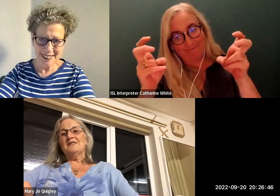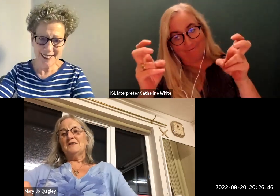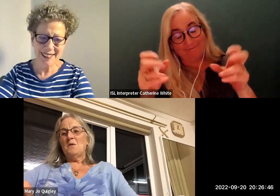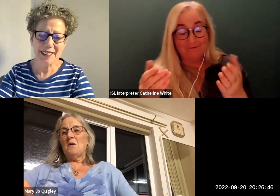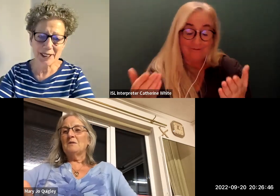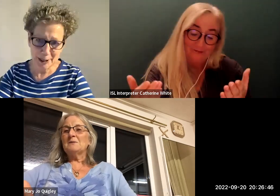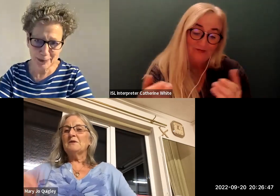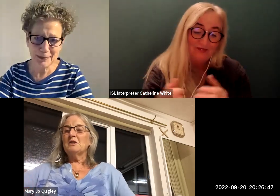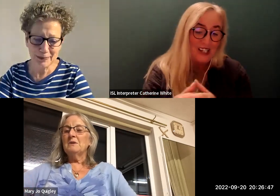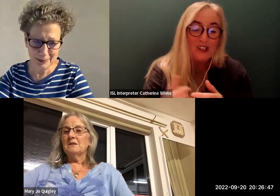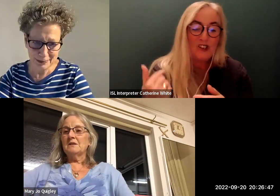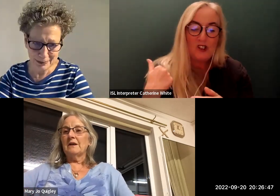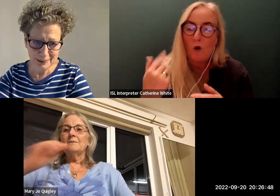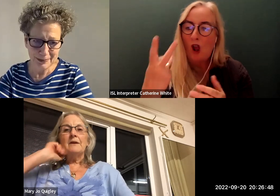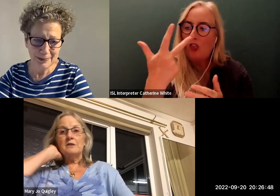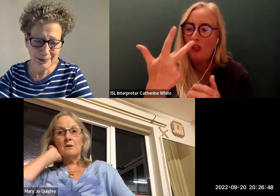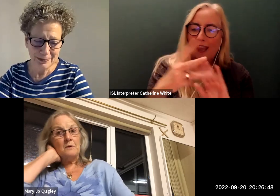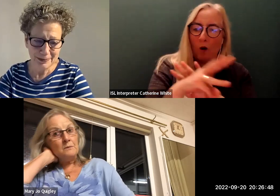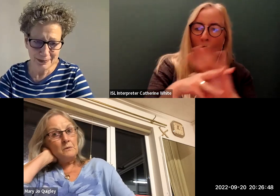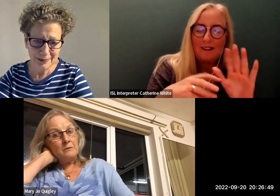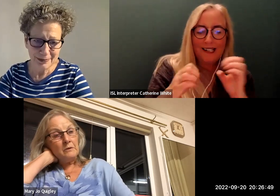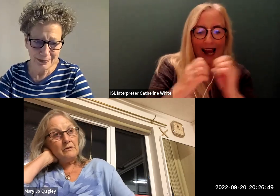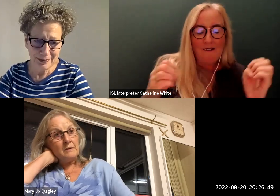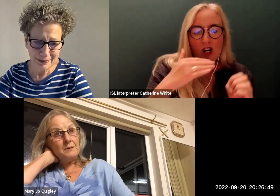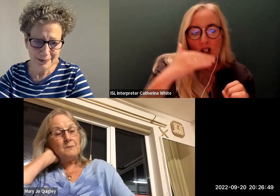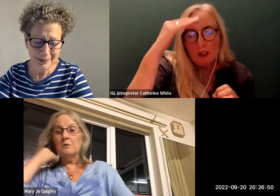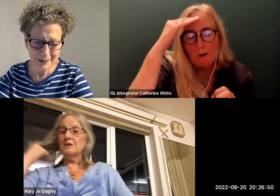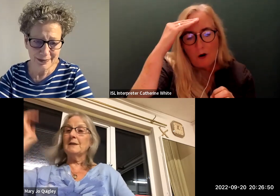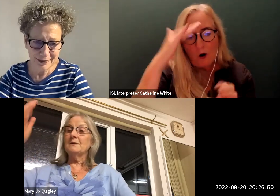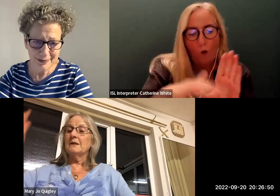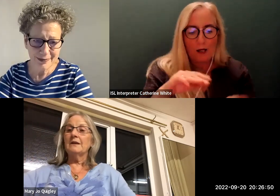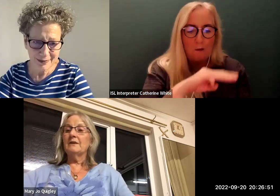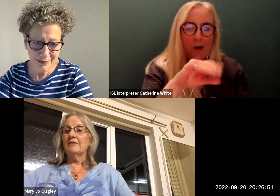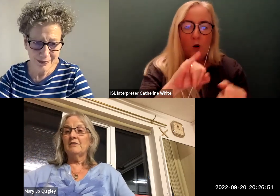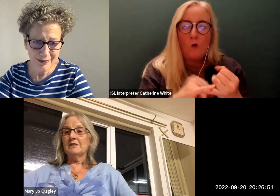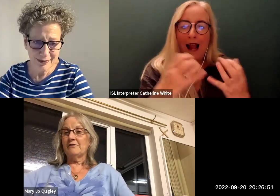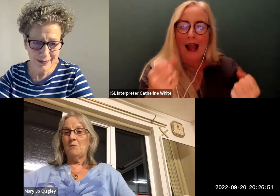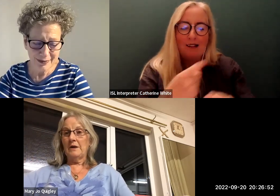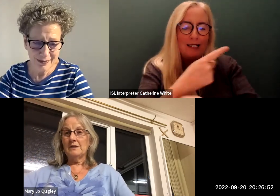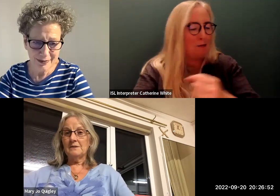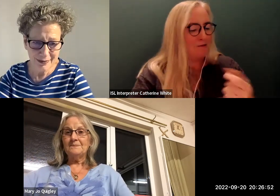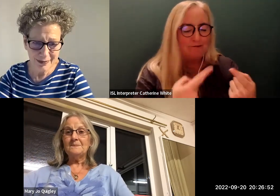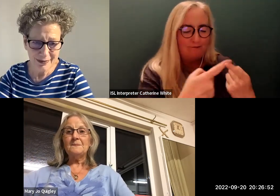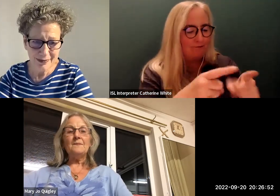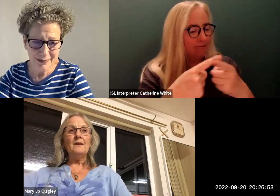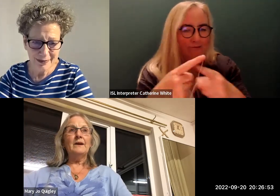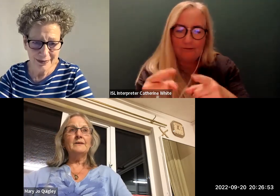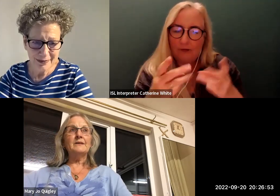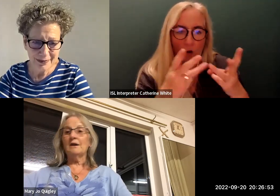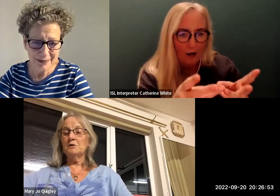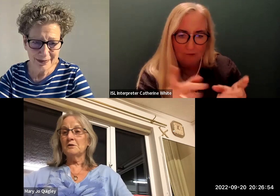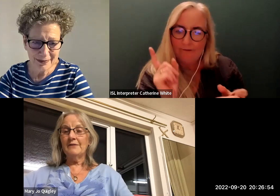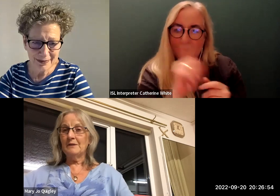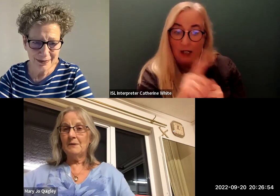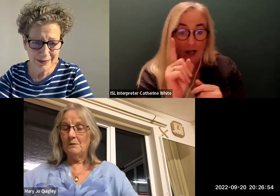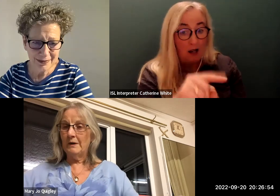right? So I would spend 3 weeks every summer with people who were disabled in various different ways. And